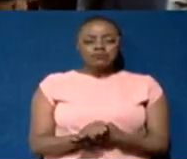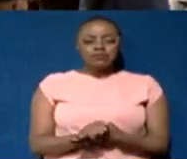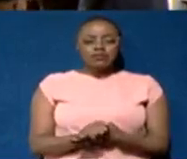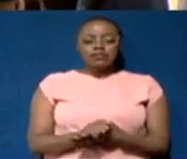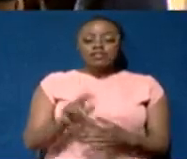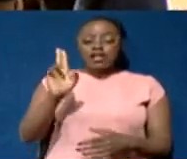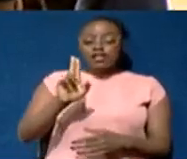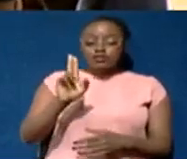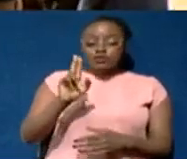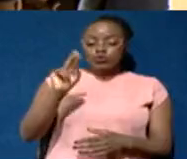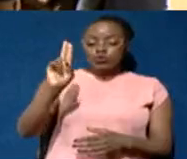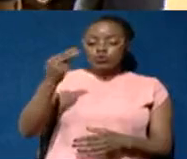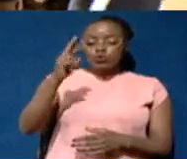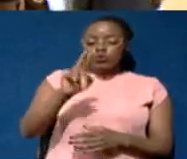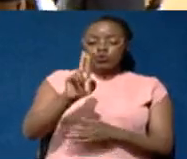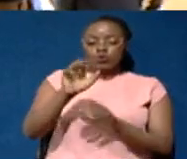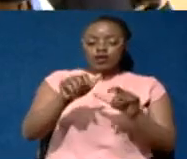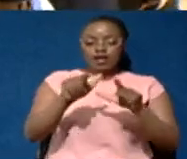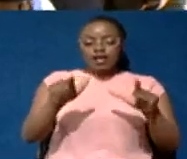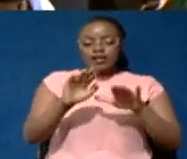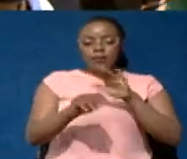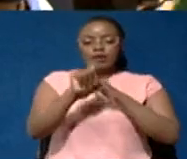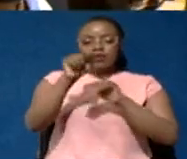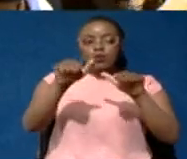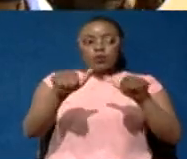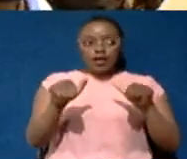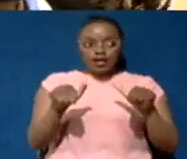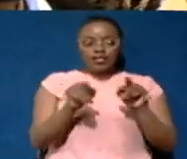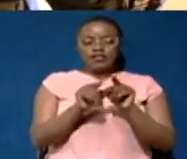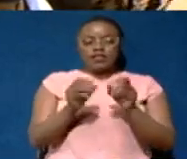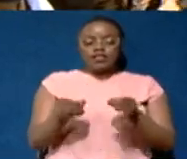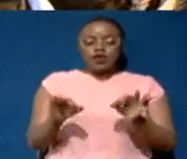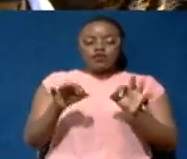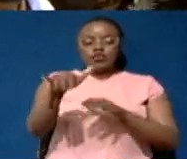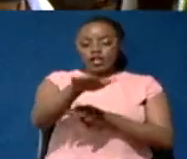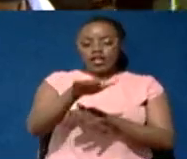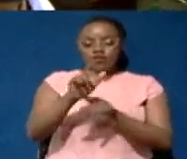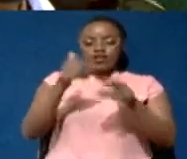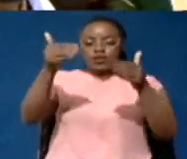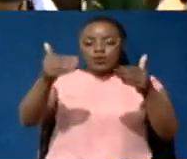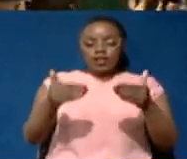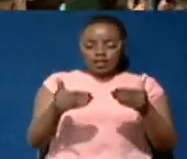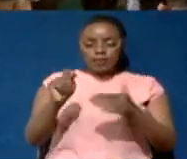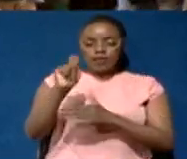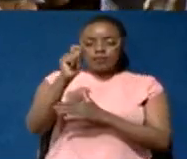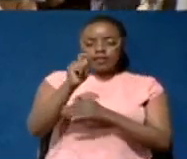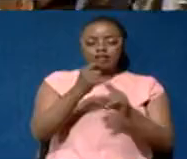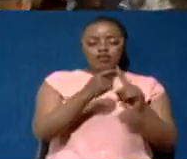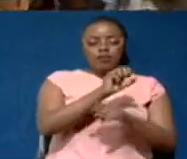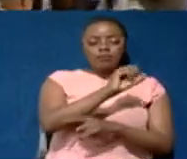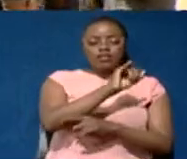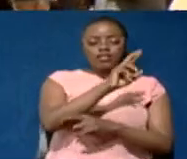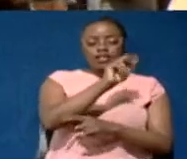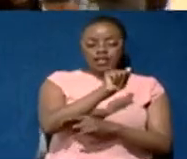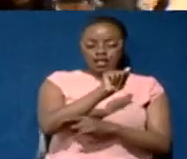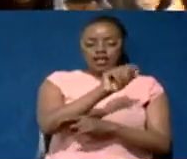At Uhuru Gardens, Deputy President William Ruto waited in front of the official dais and welcomed the head of state of Sierra Leone to